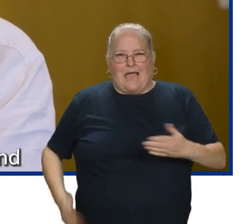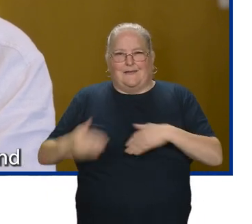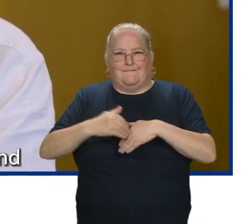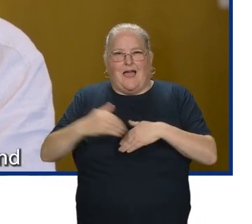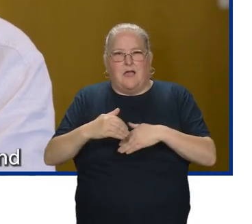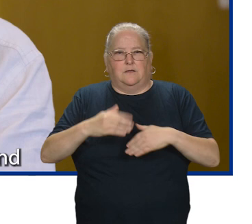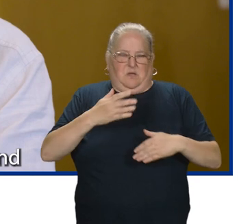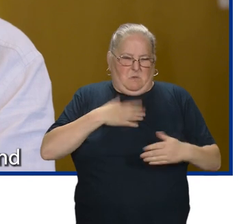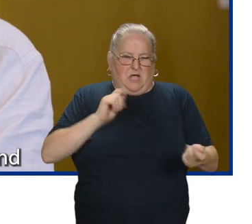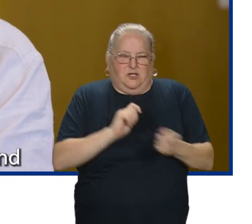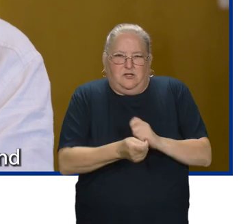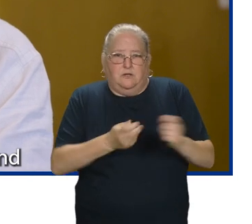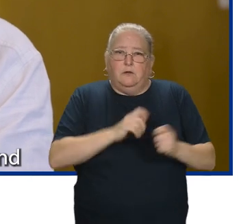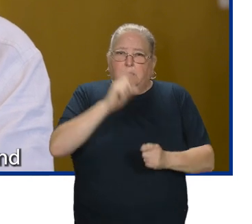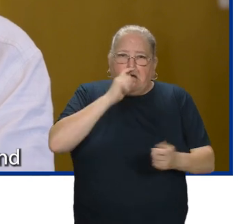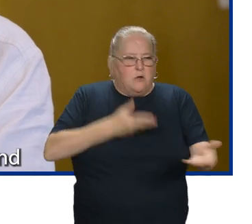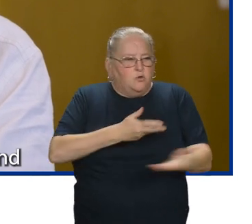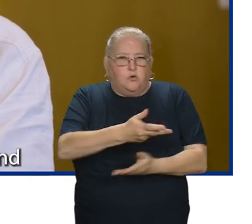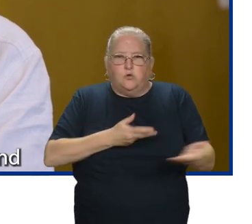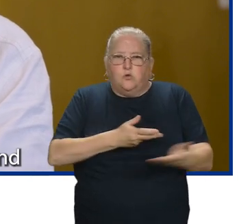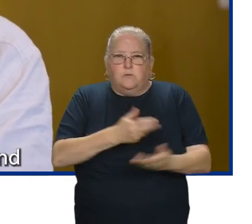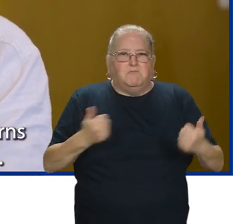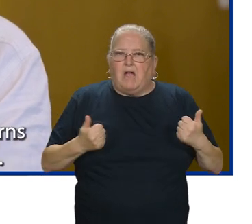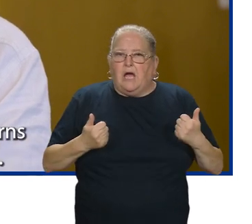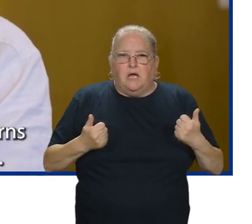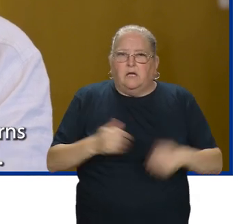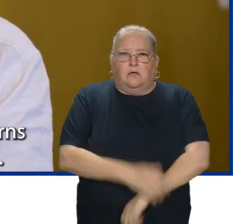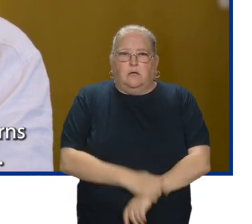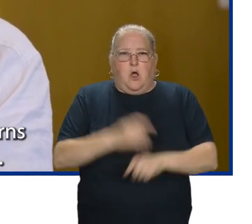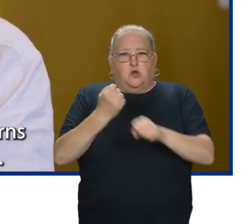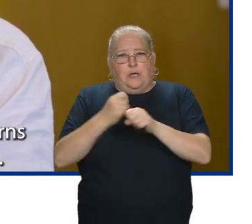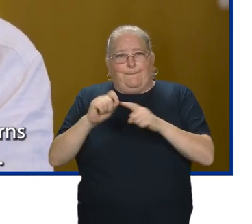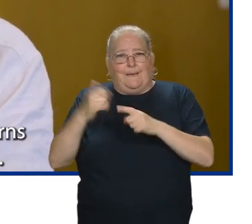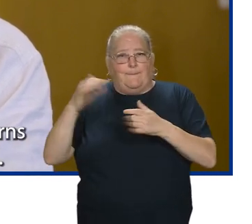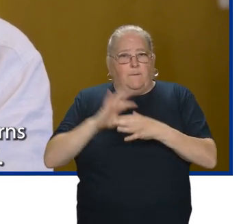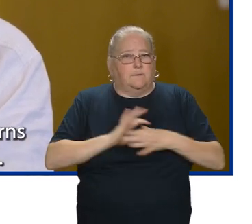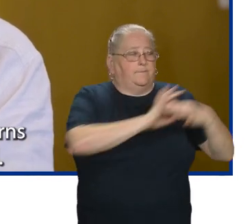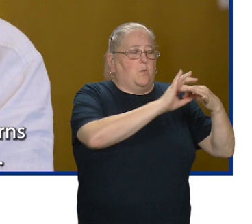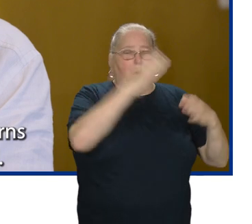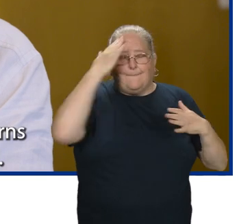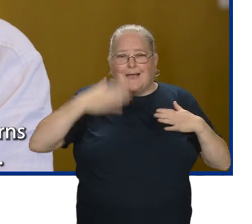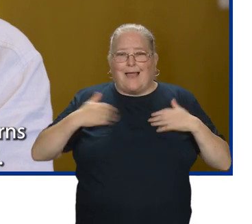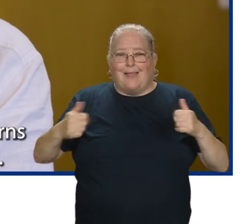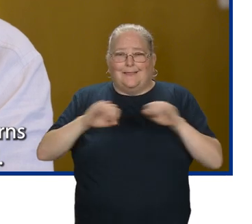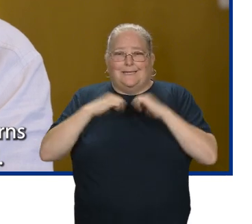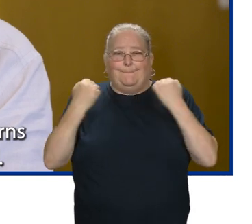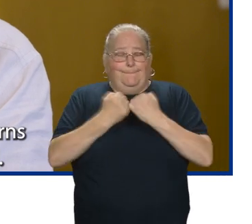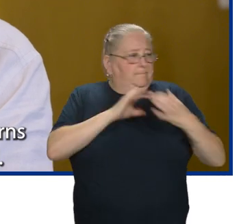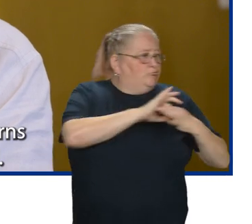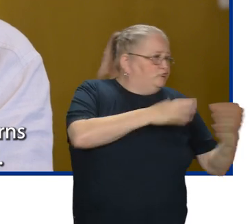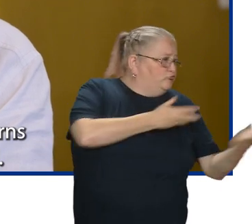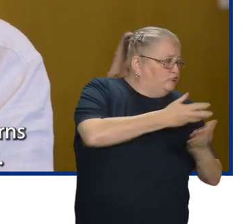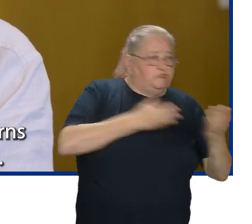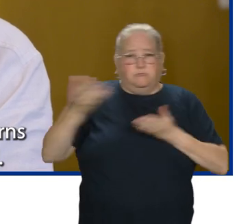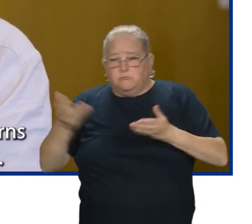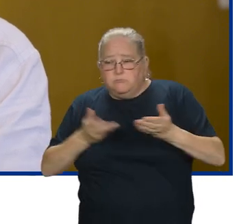still being provided by a psychiatrist, then you and the GP may need to discuss any concerns with the mental health